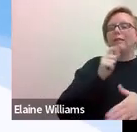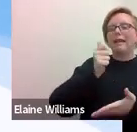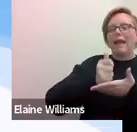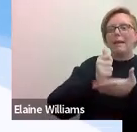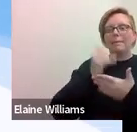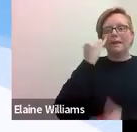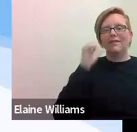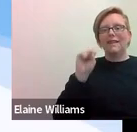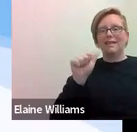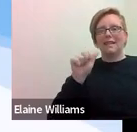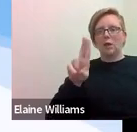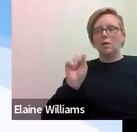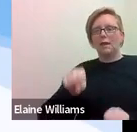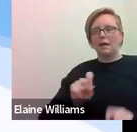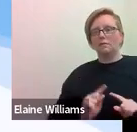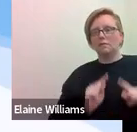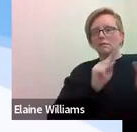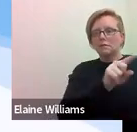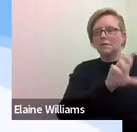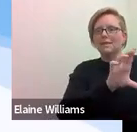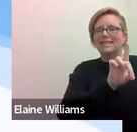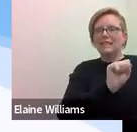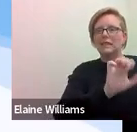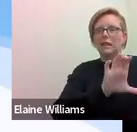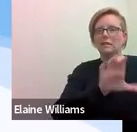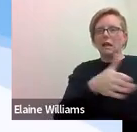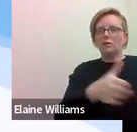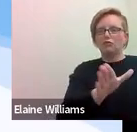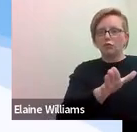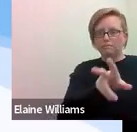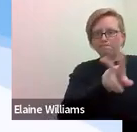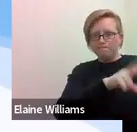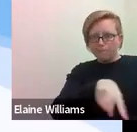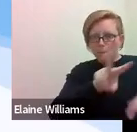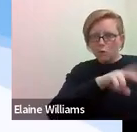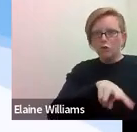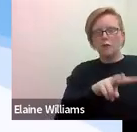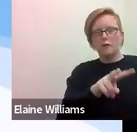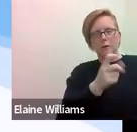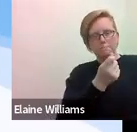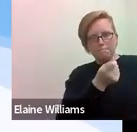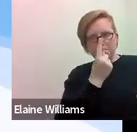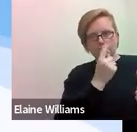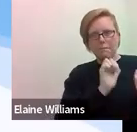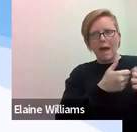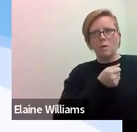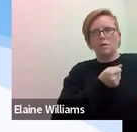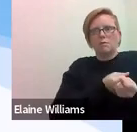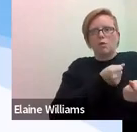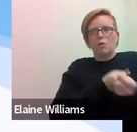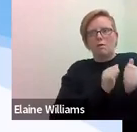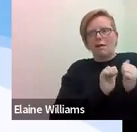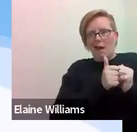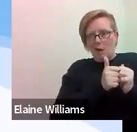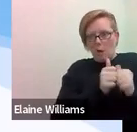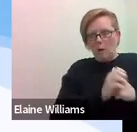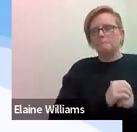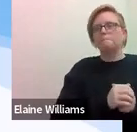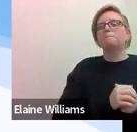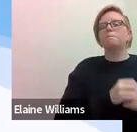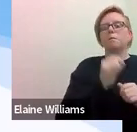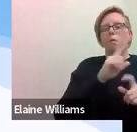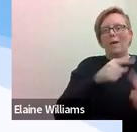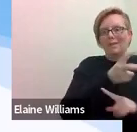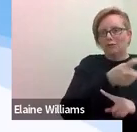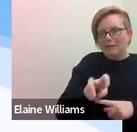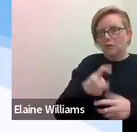go and observe those children in their classroom so that you can get a sense for how your child would be supported in the SAU. And then